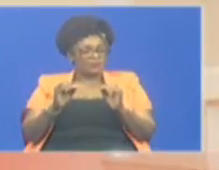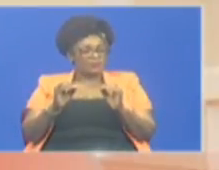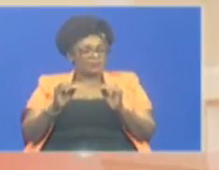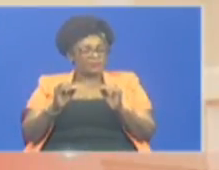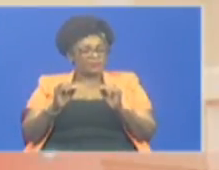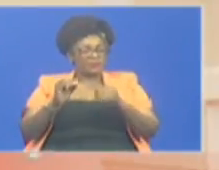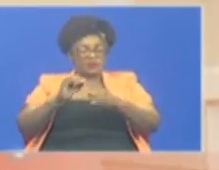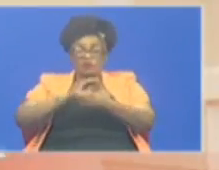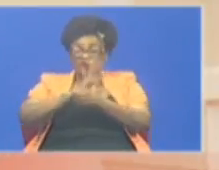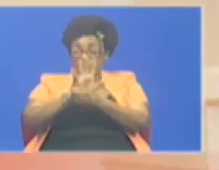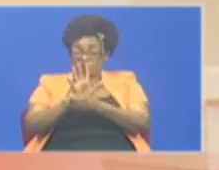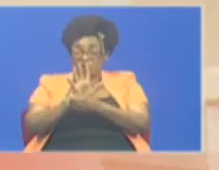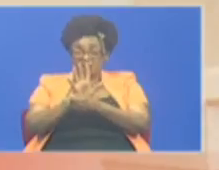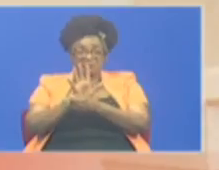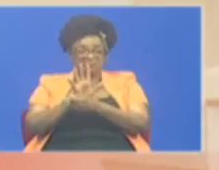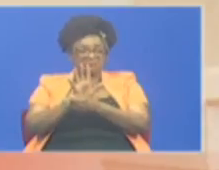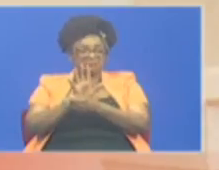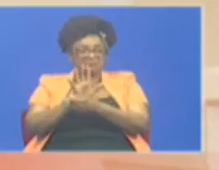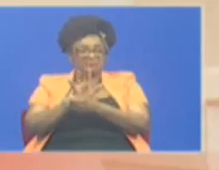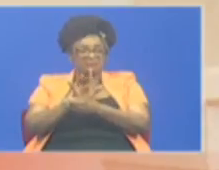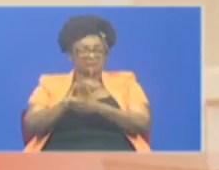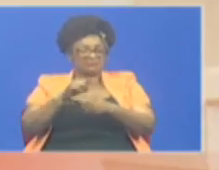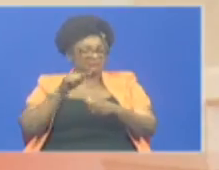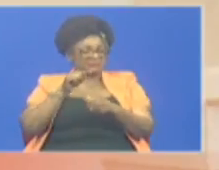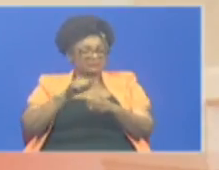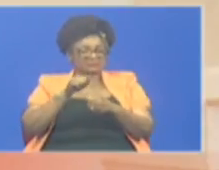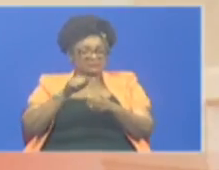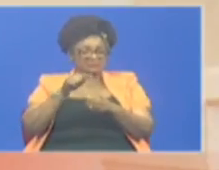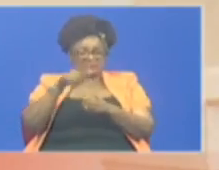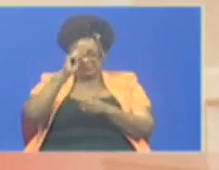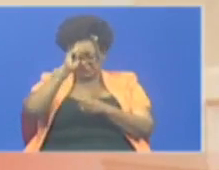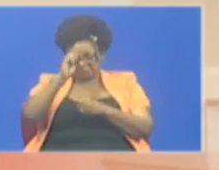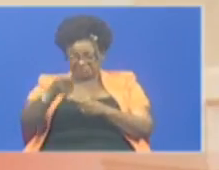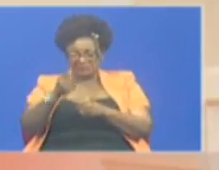Coronavirus is not a respecter of age,